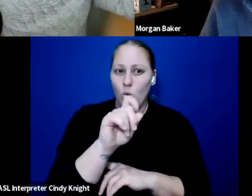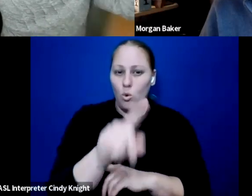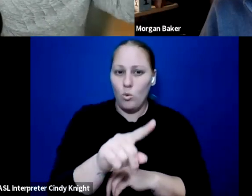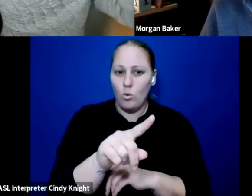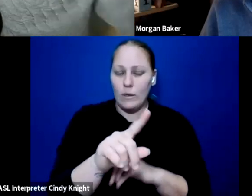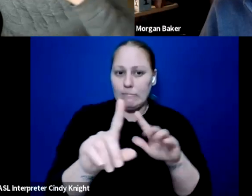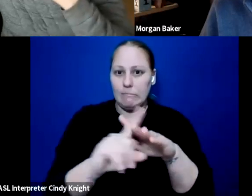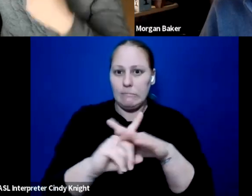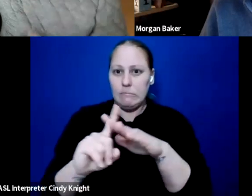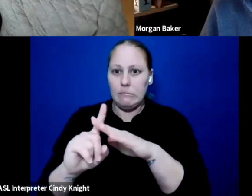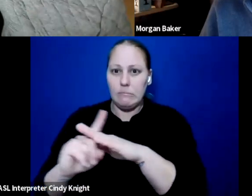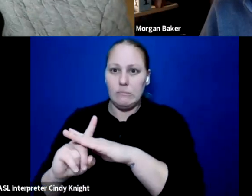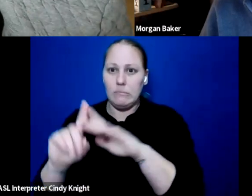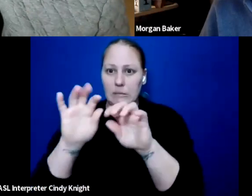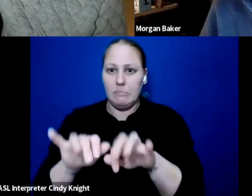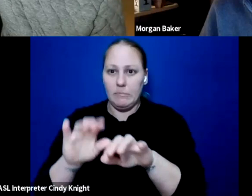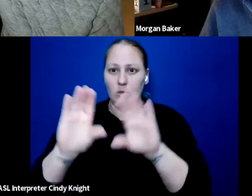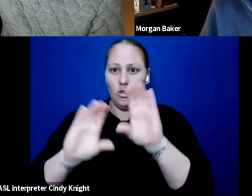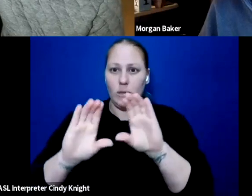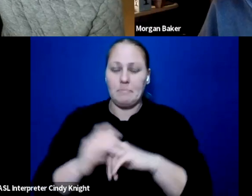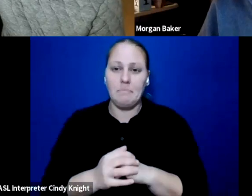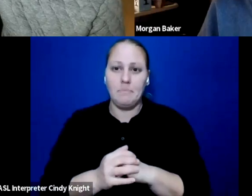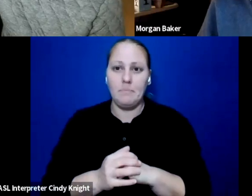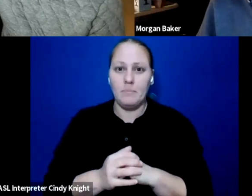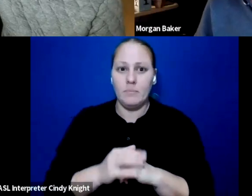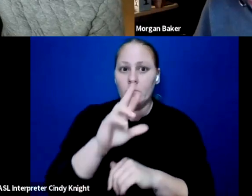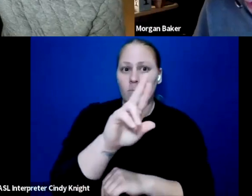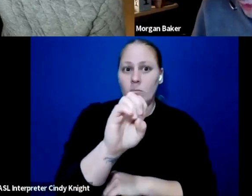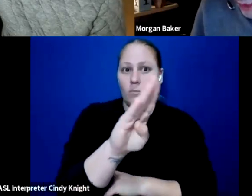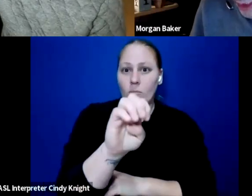starting at the top. So Rebecca,